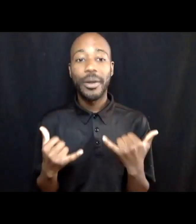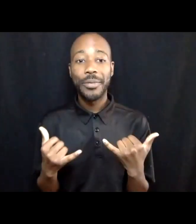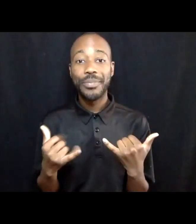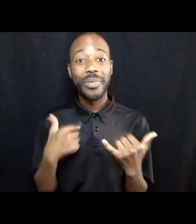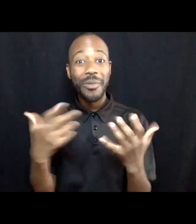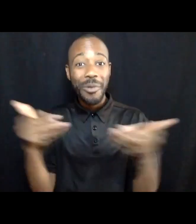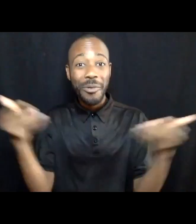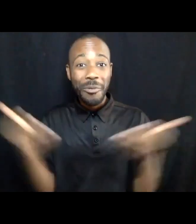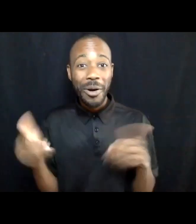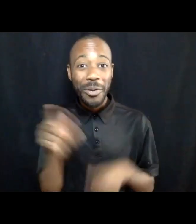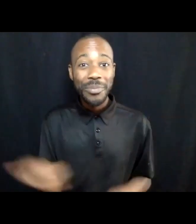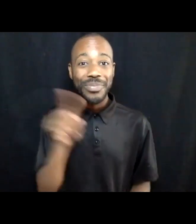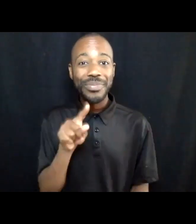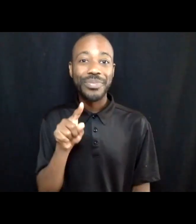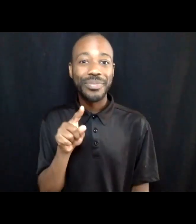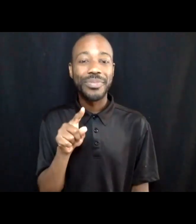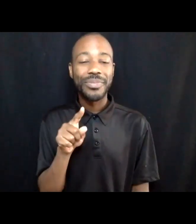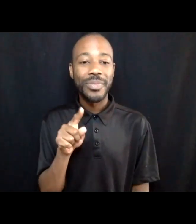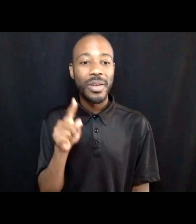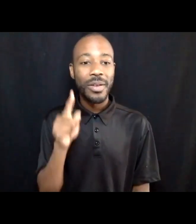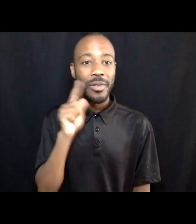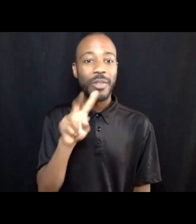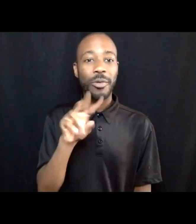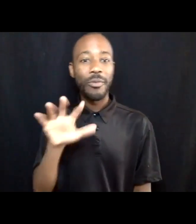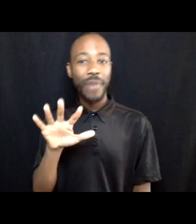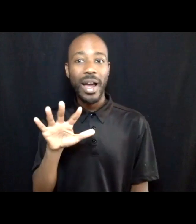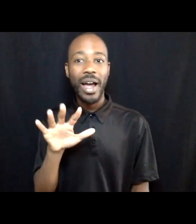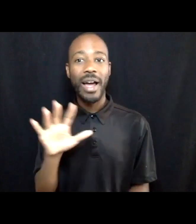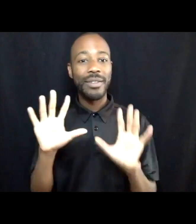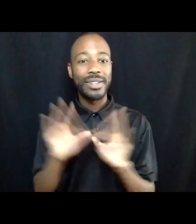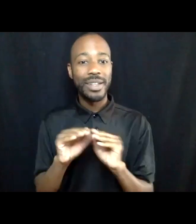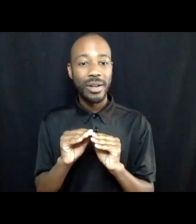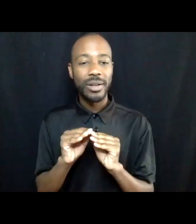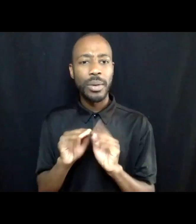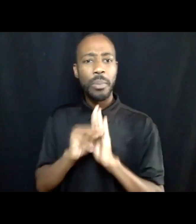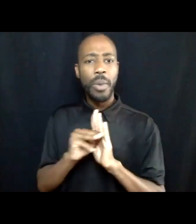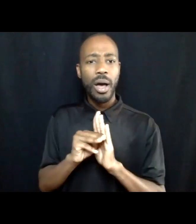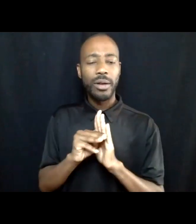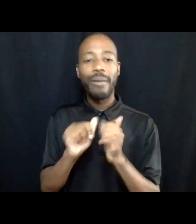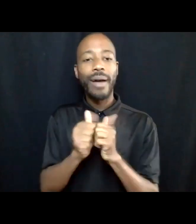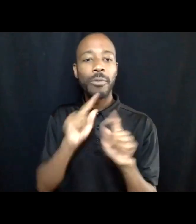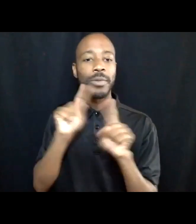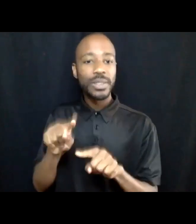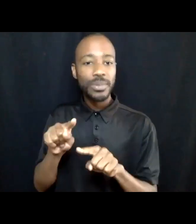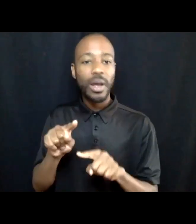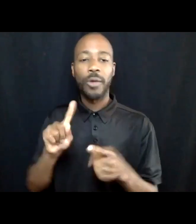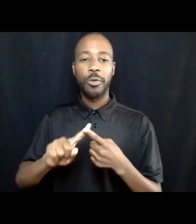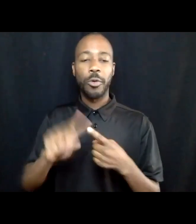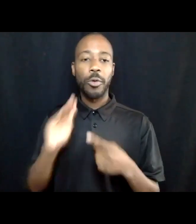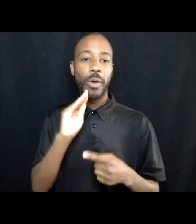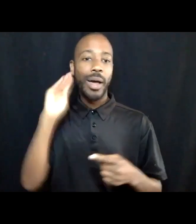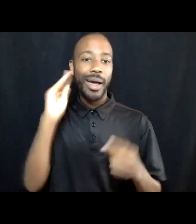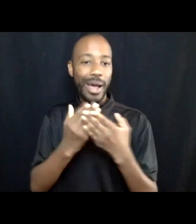welcome you all to the 205 session, which is a model for responding to houselessness in the Black trans community